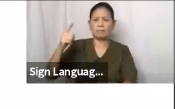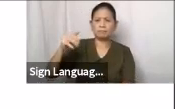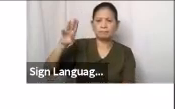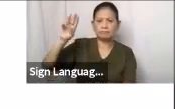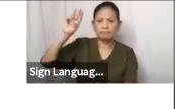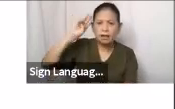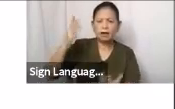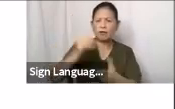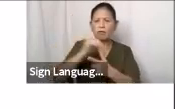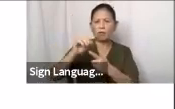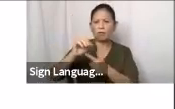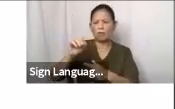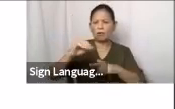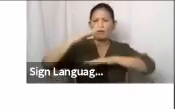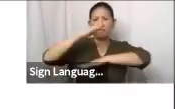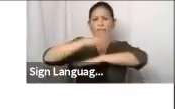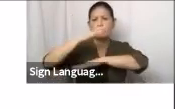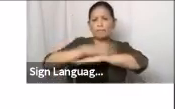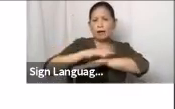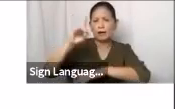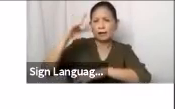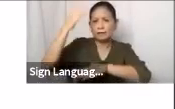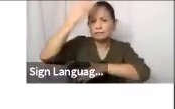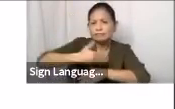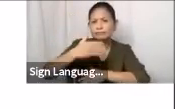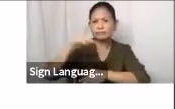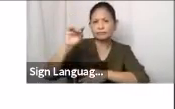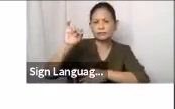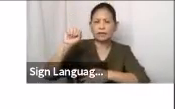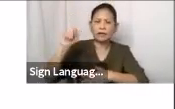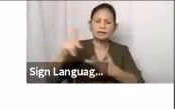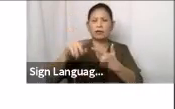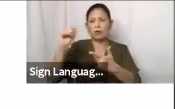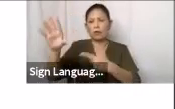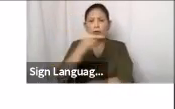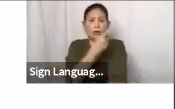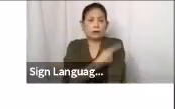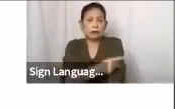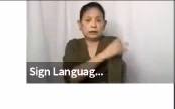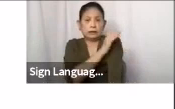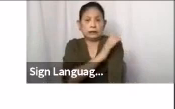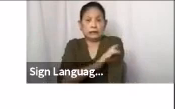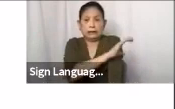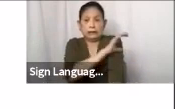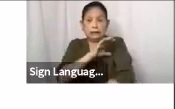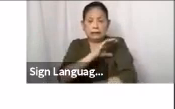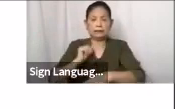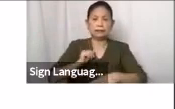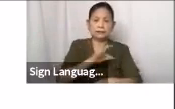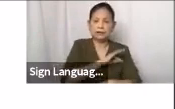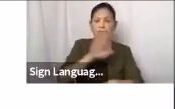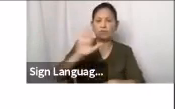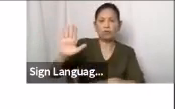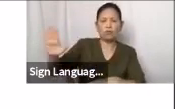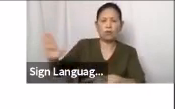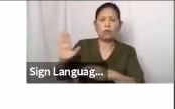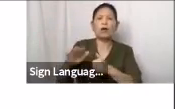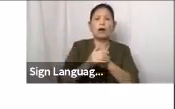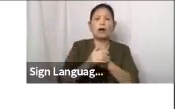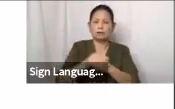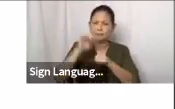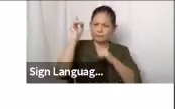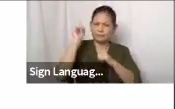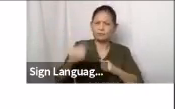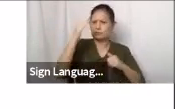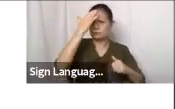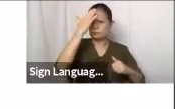the reception, or the other like cleaning staff or the compounders or the paramedicals. They need to get sensitized about